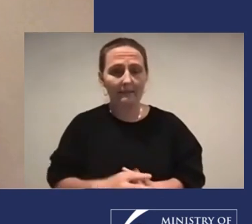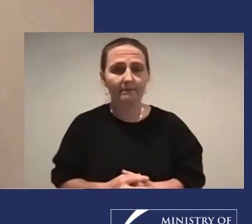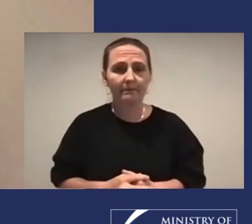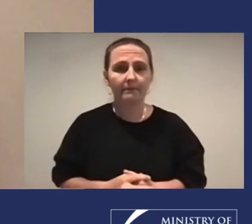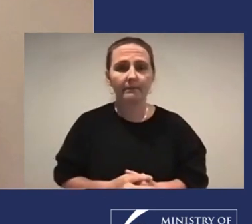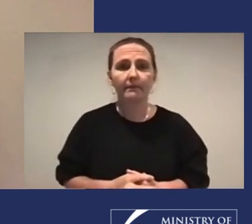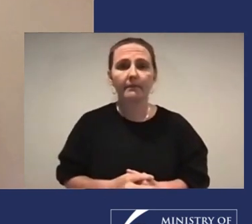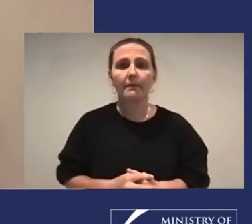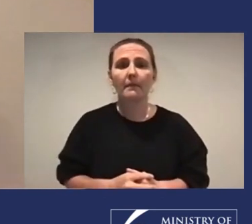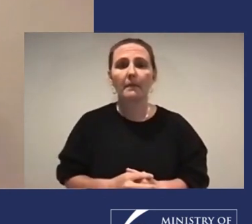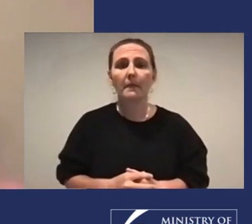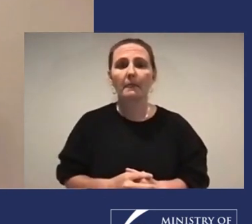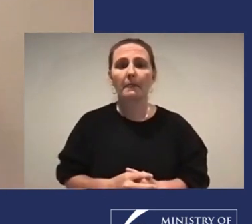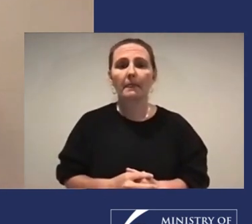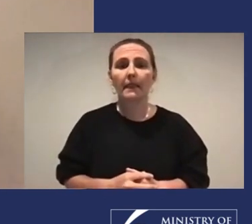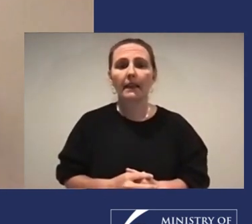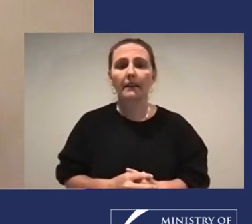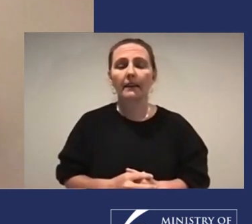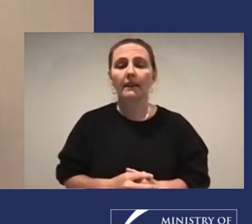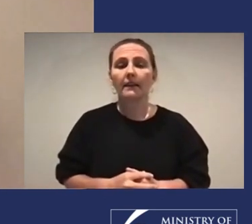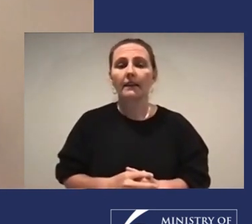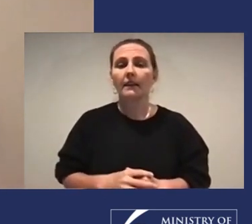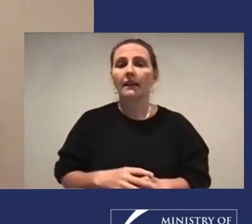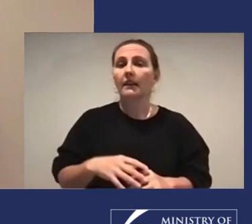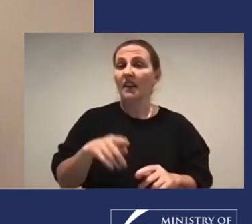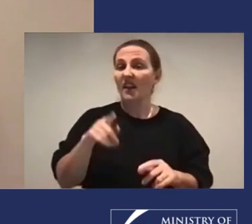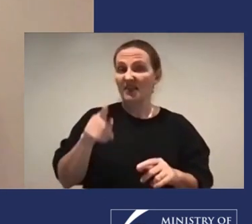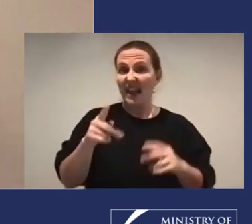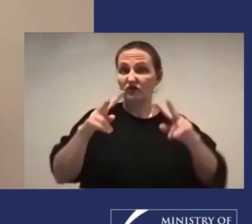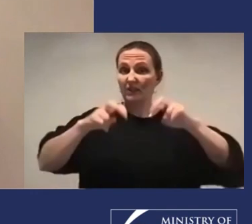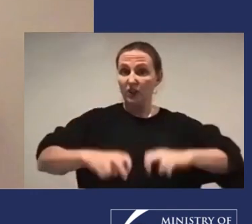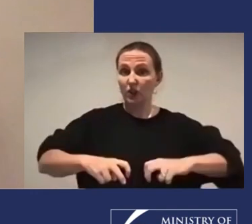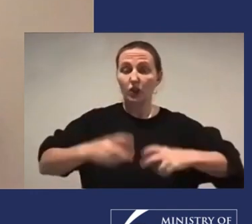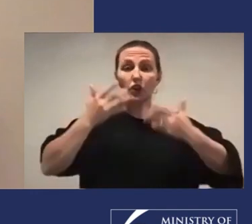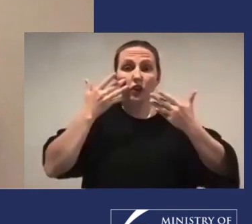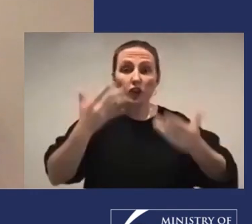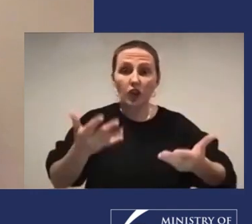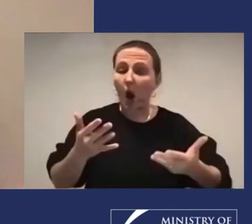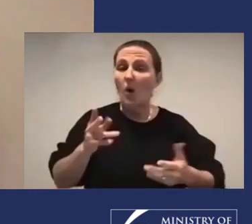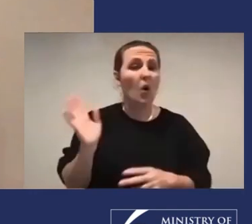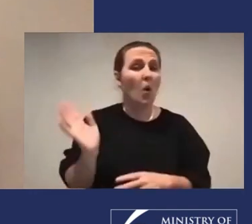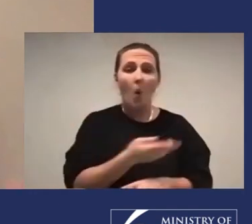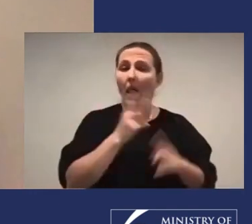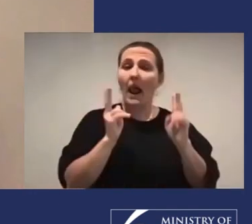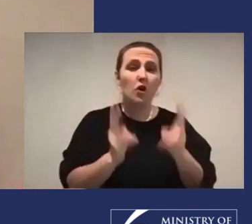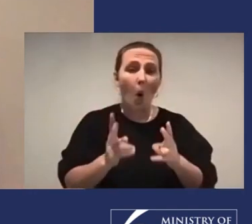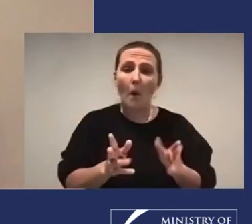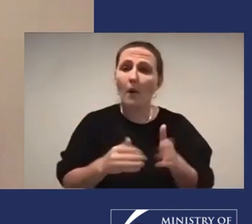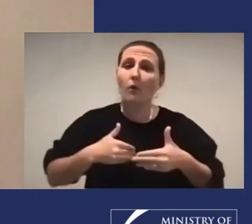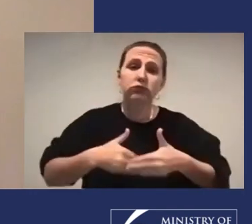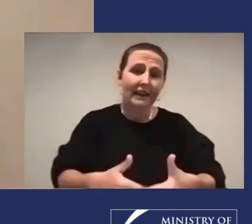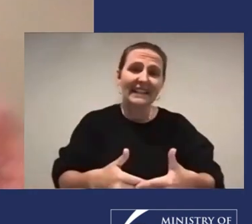showed that all the rates of all the usual pregnancy conditions that we see more commonly, such